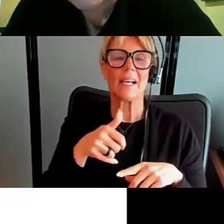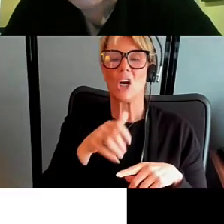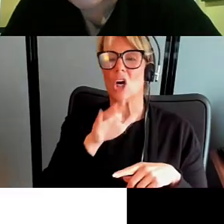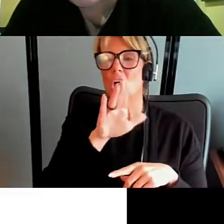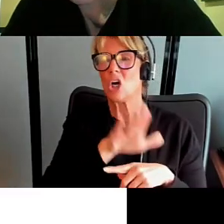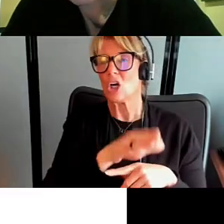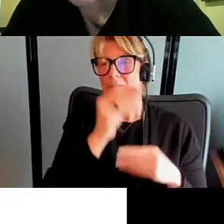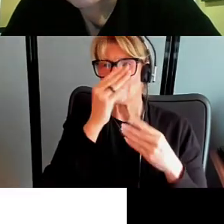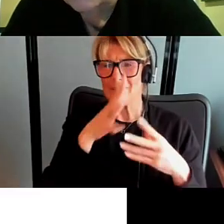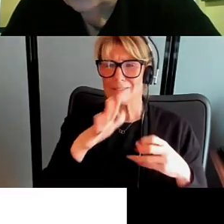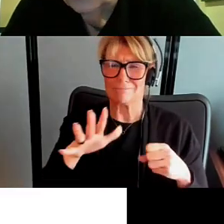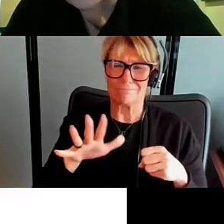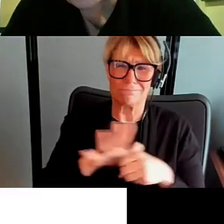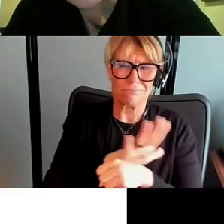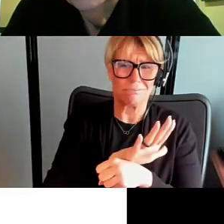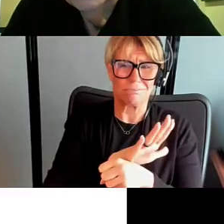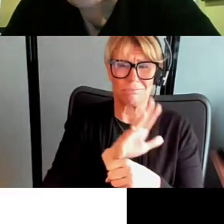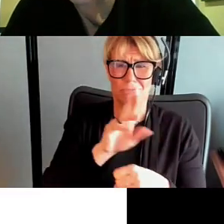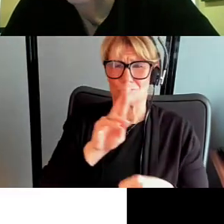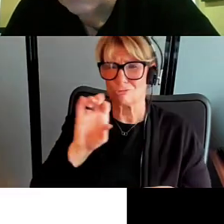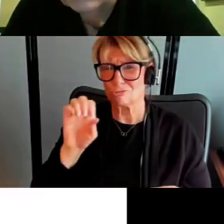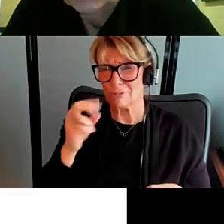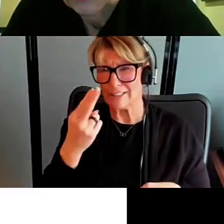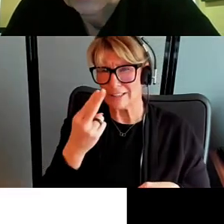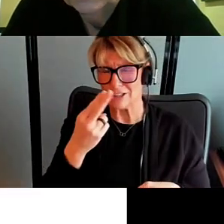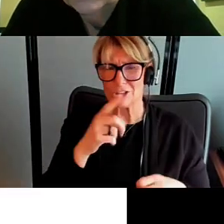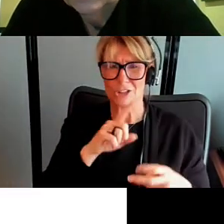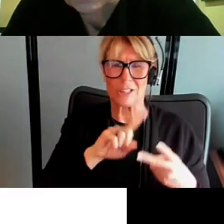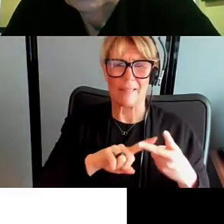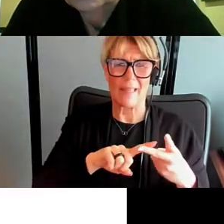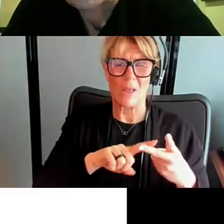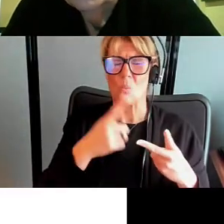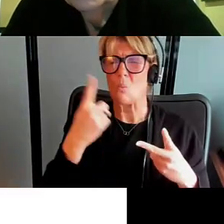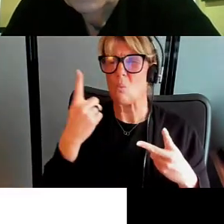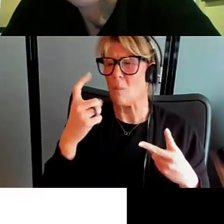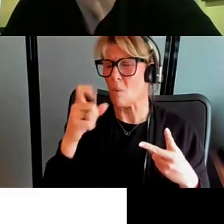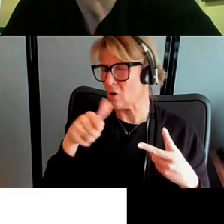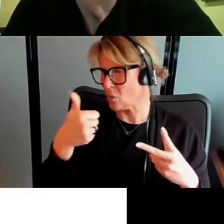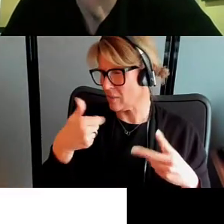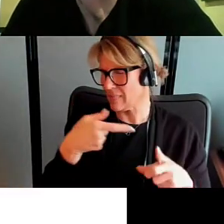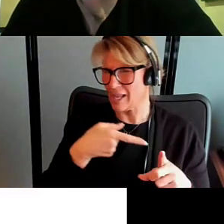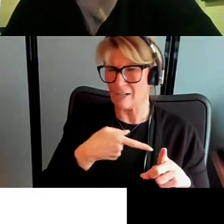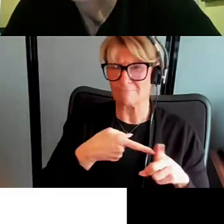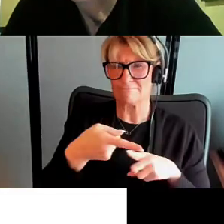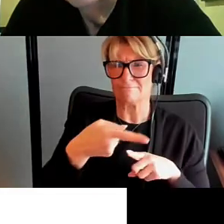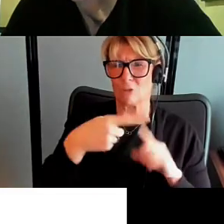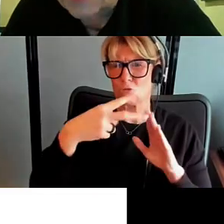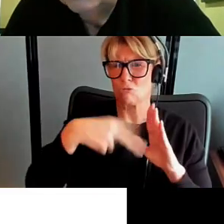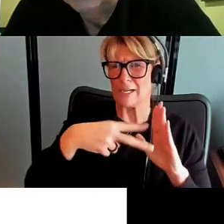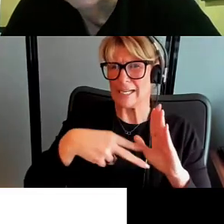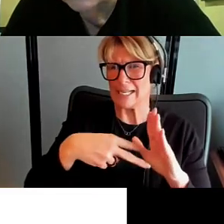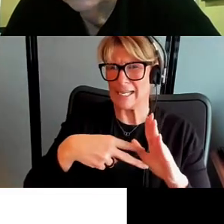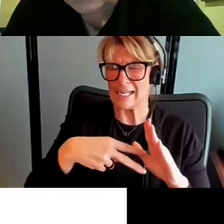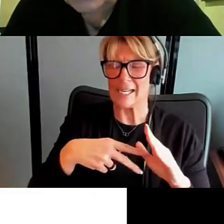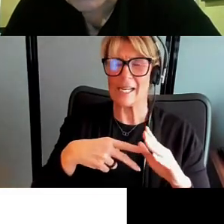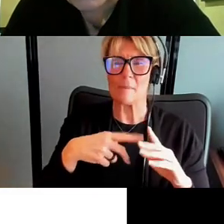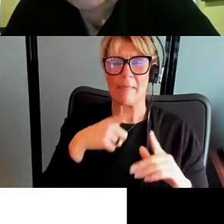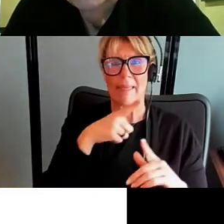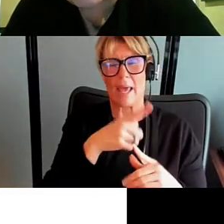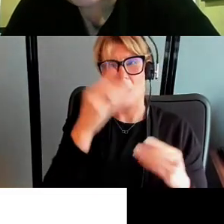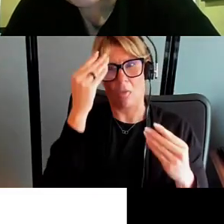information. And we did another one with a reading specialist. But they were very information